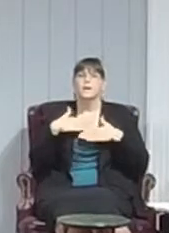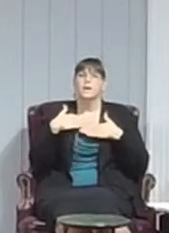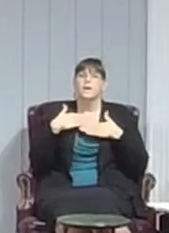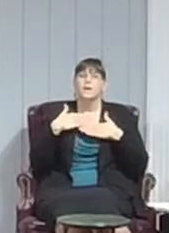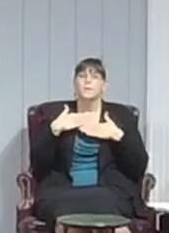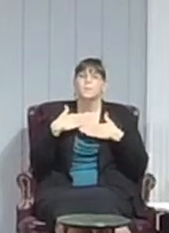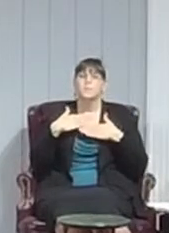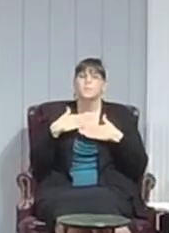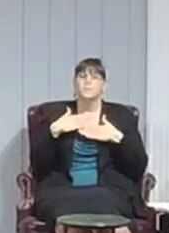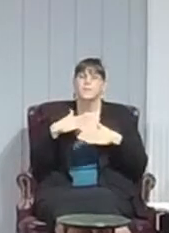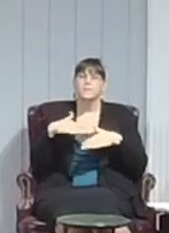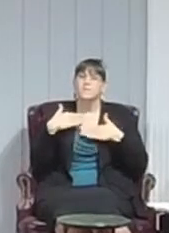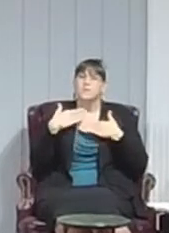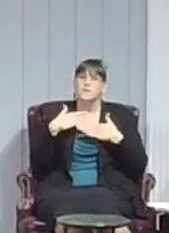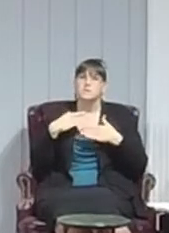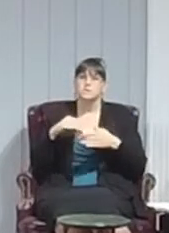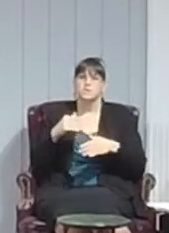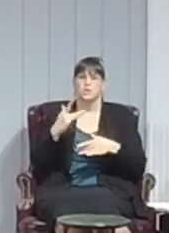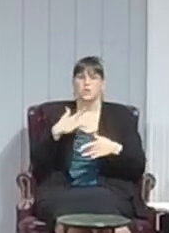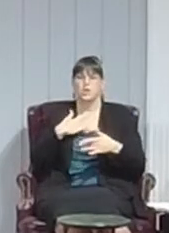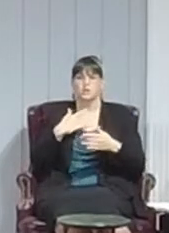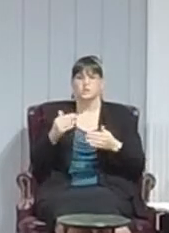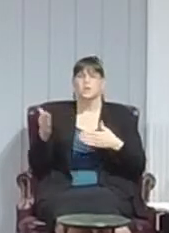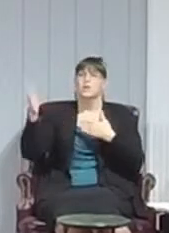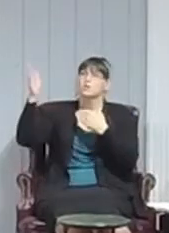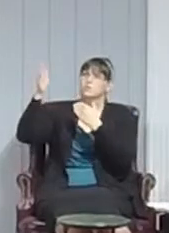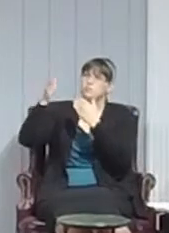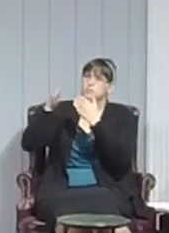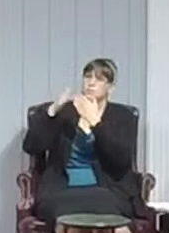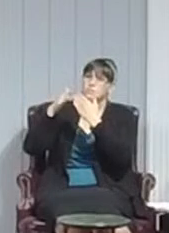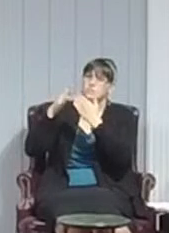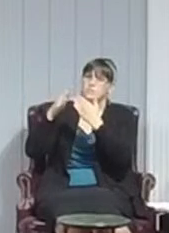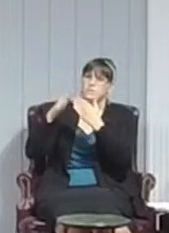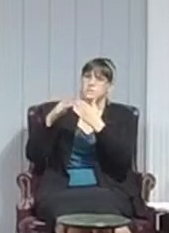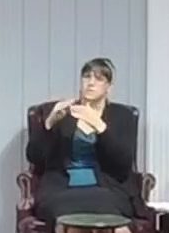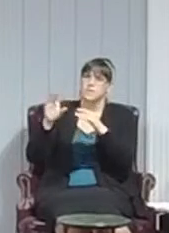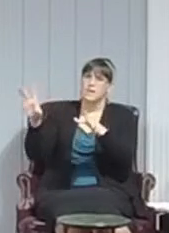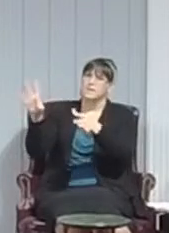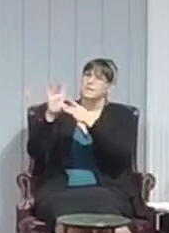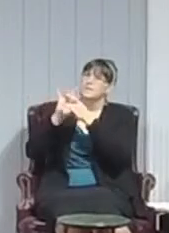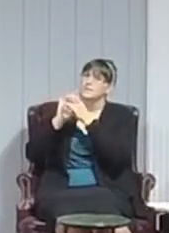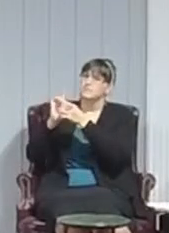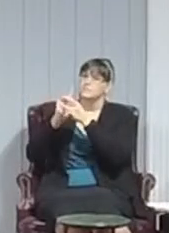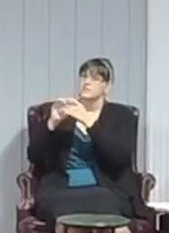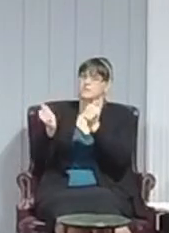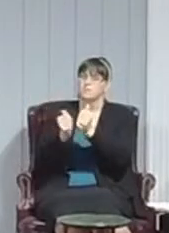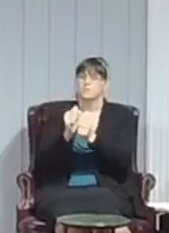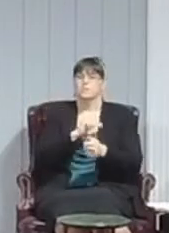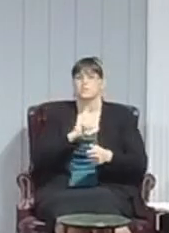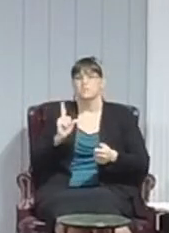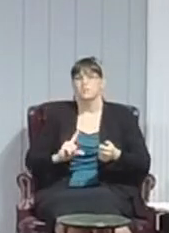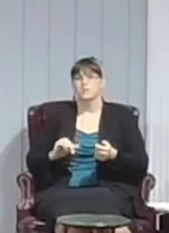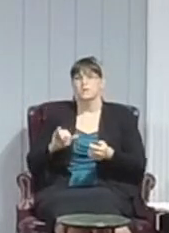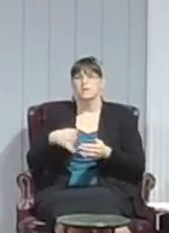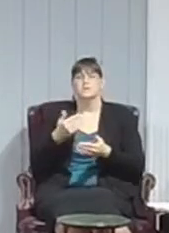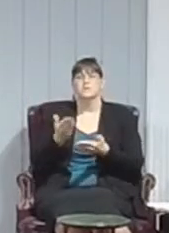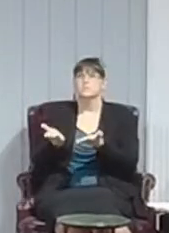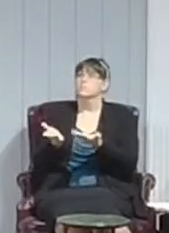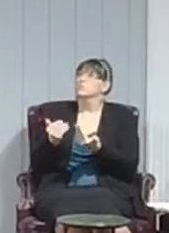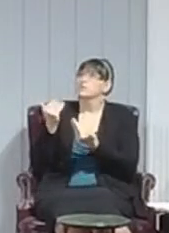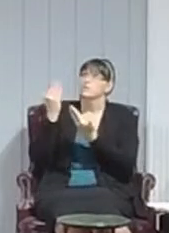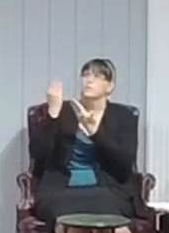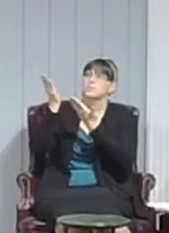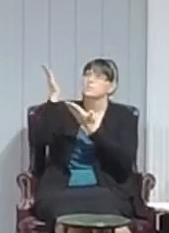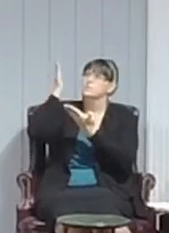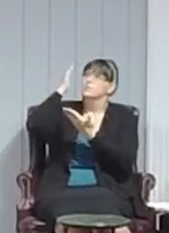a closeness and intimacy with the Lord. I just wanted you to know. Just wanted to talk to you, Lord. And I think we need